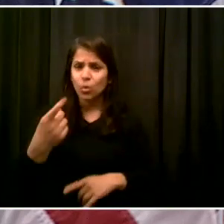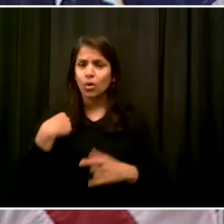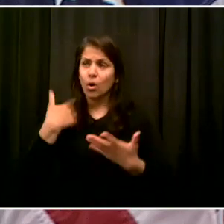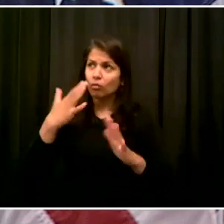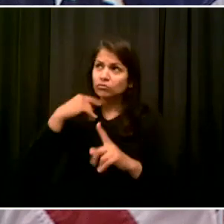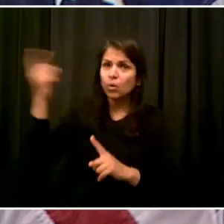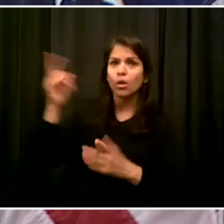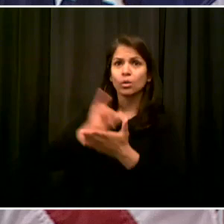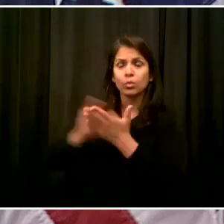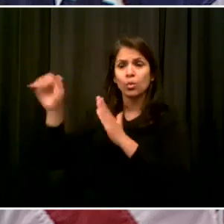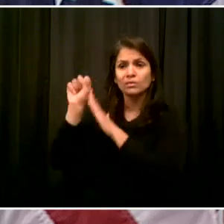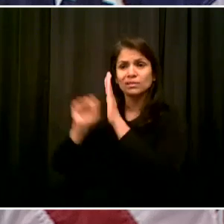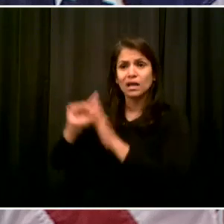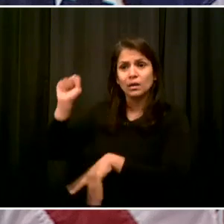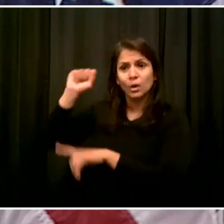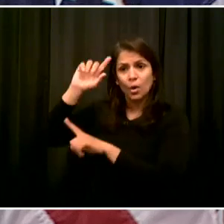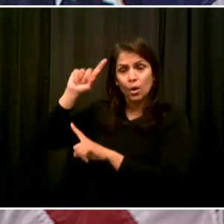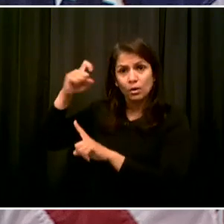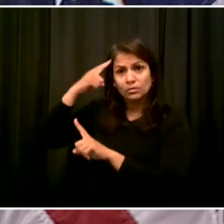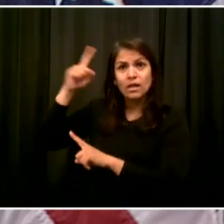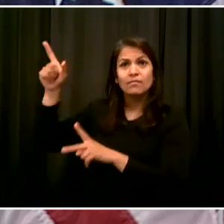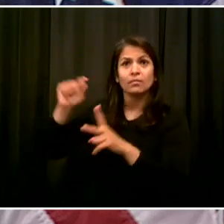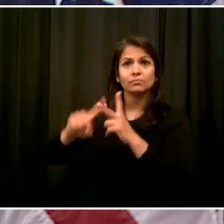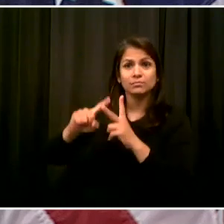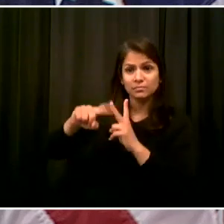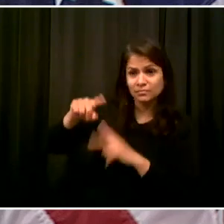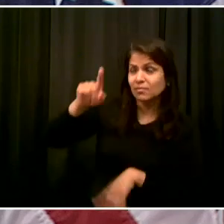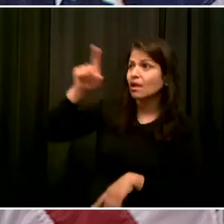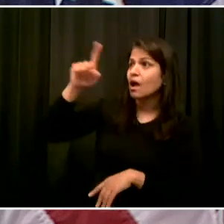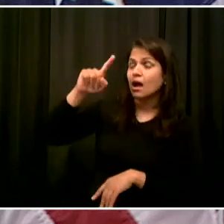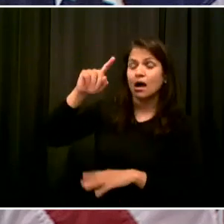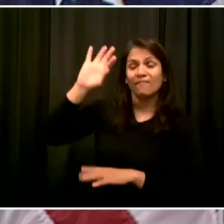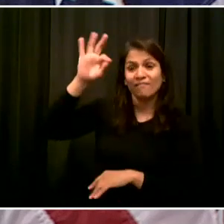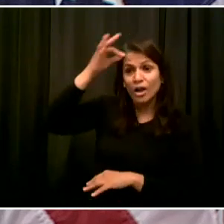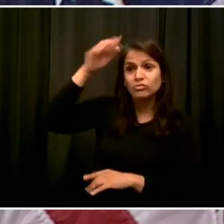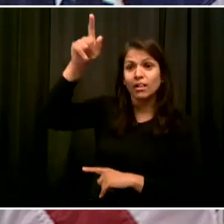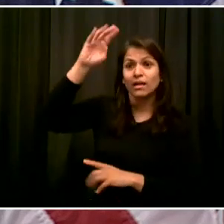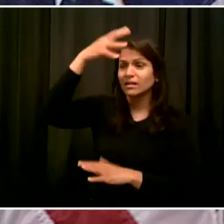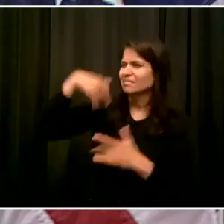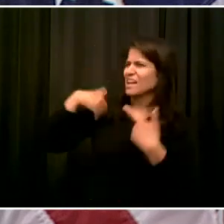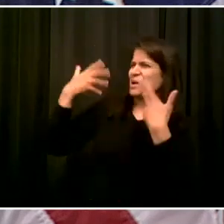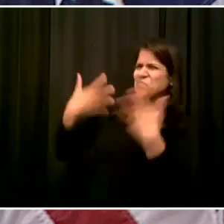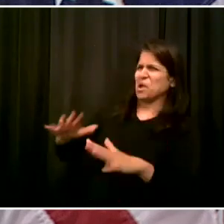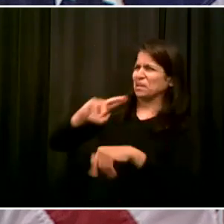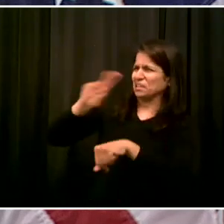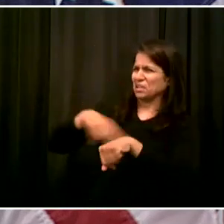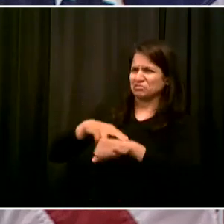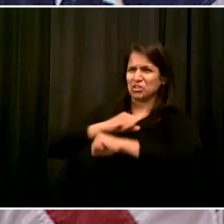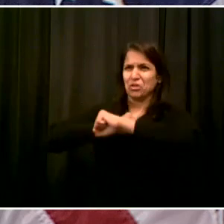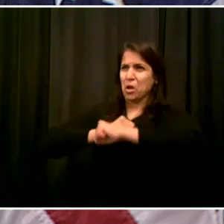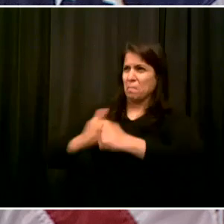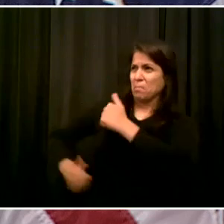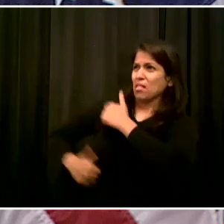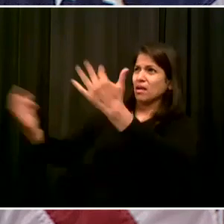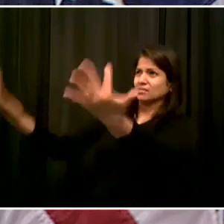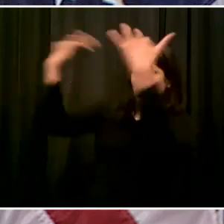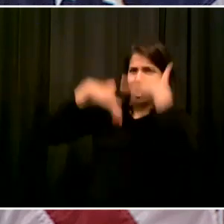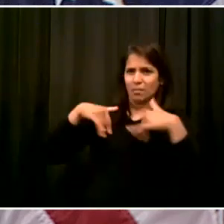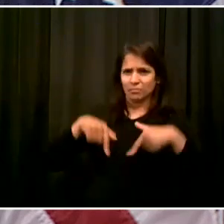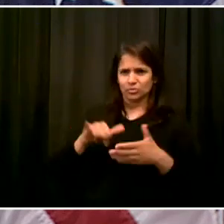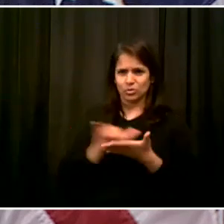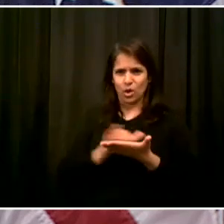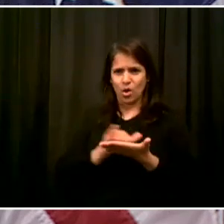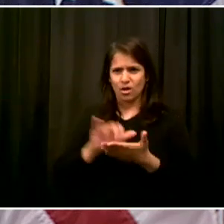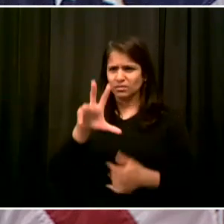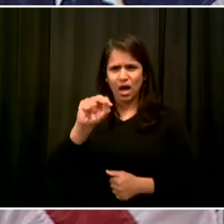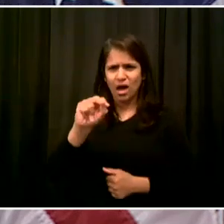thank God we did keep them out. No disrespect to the men and women of the National Guard, but we need to de-escalate, and having armed